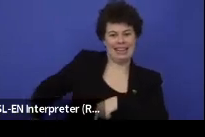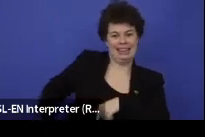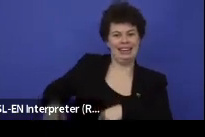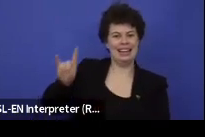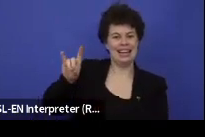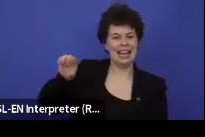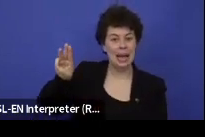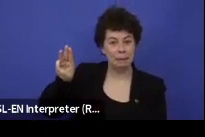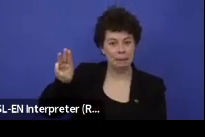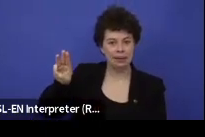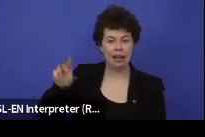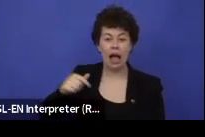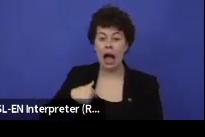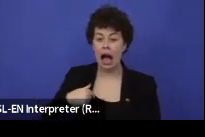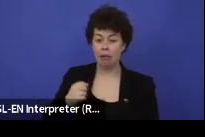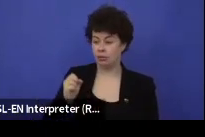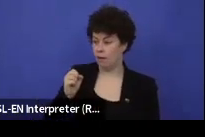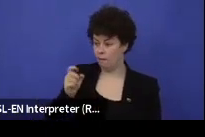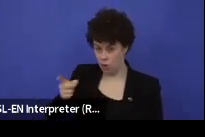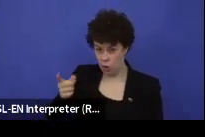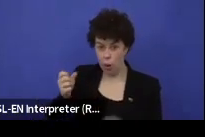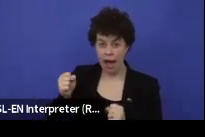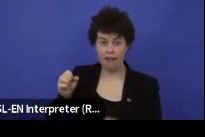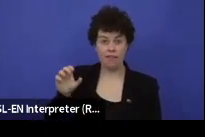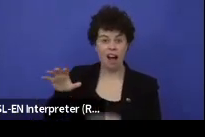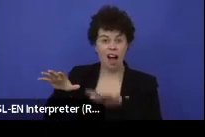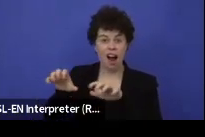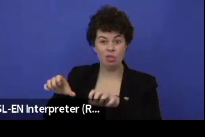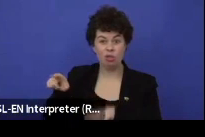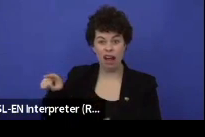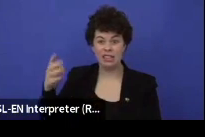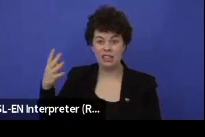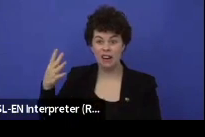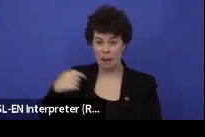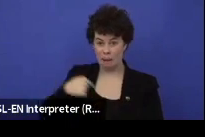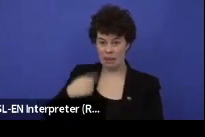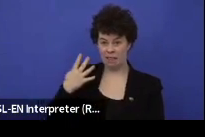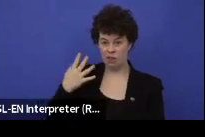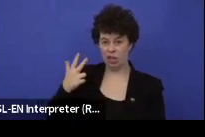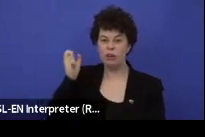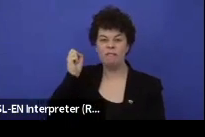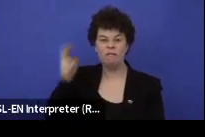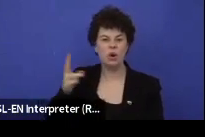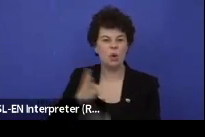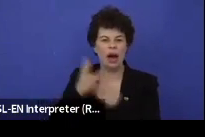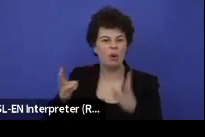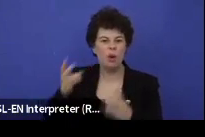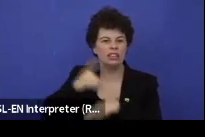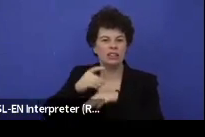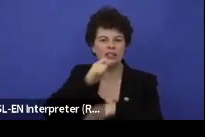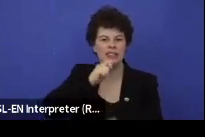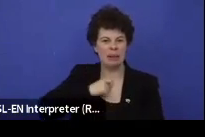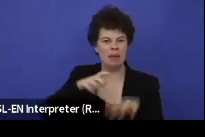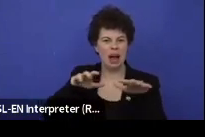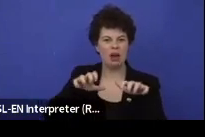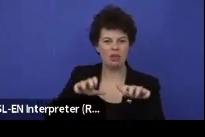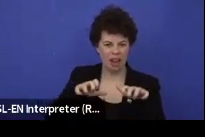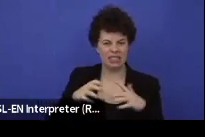go to the doctor and be diagnosed with arthritis at 43 years old. And with hindsight, I mean,